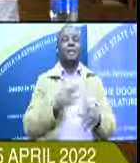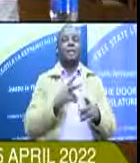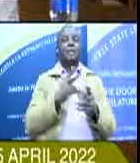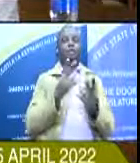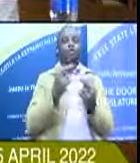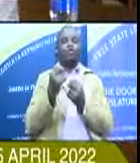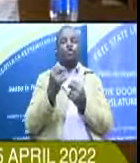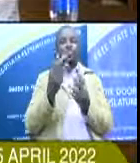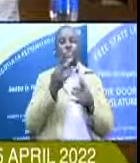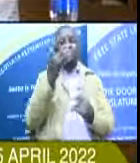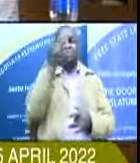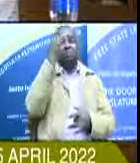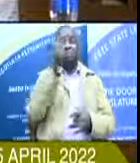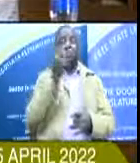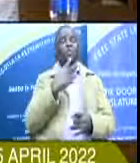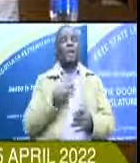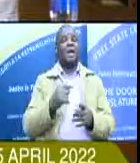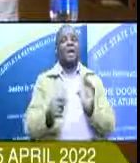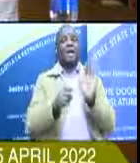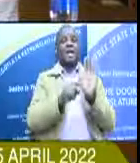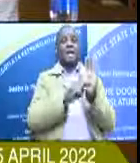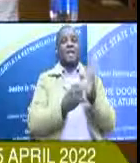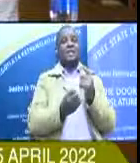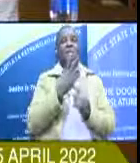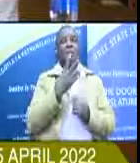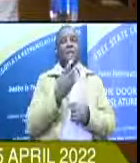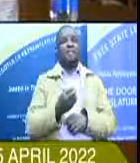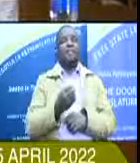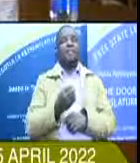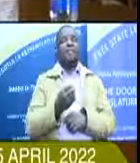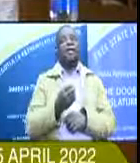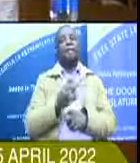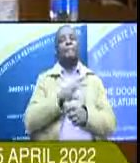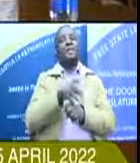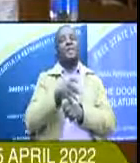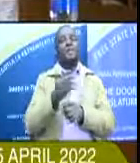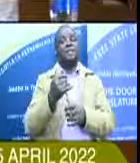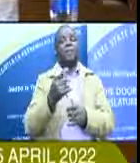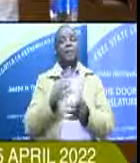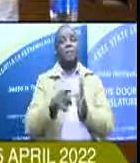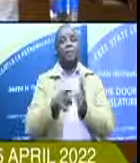treatment were negatively affected. A